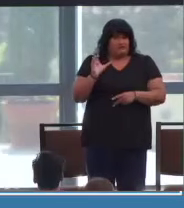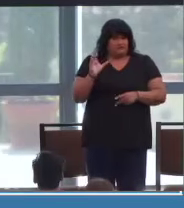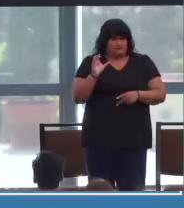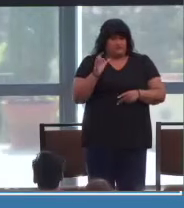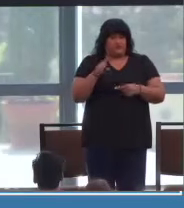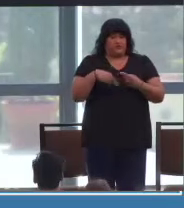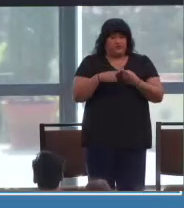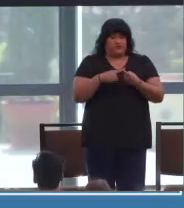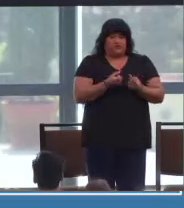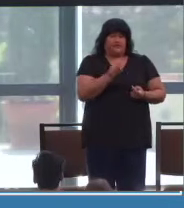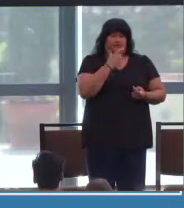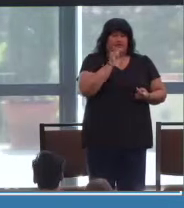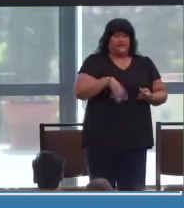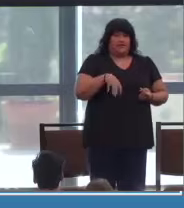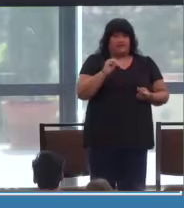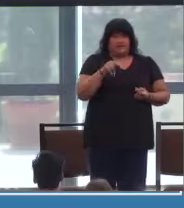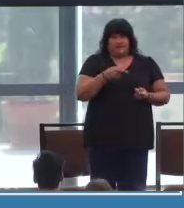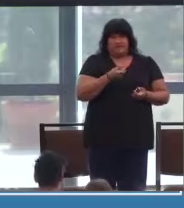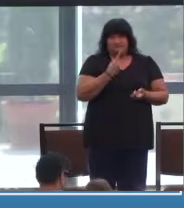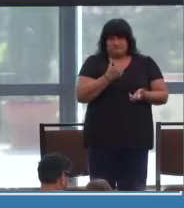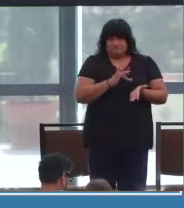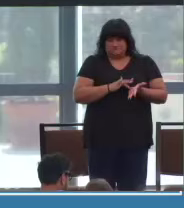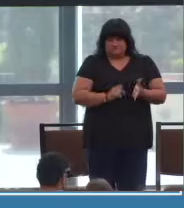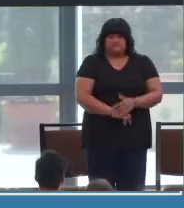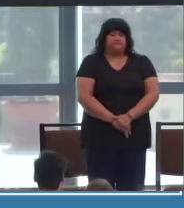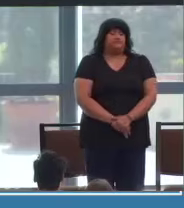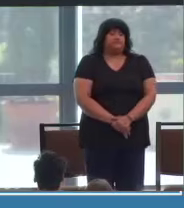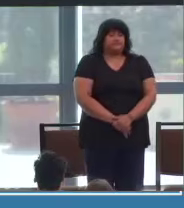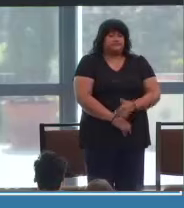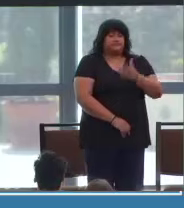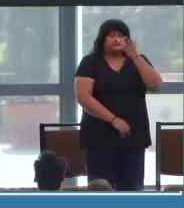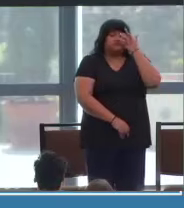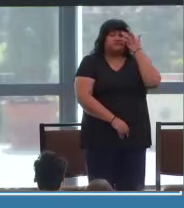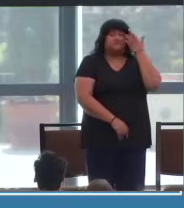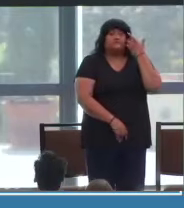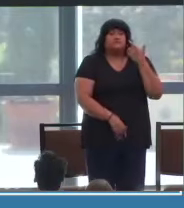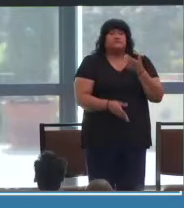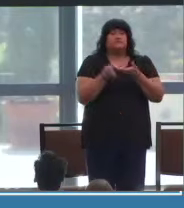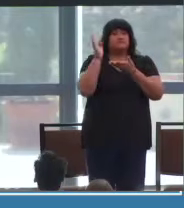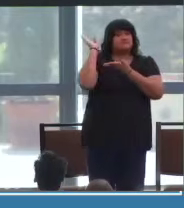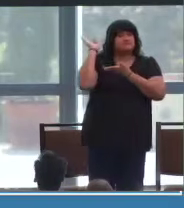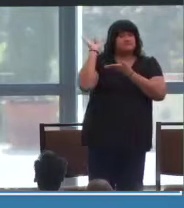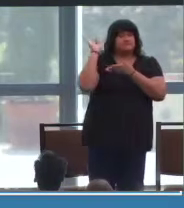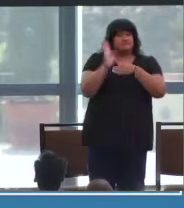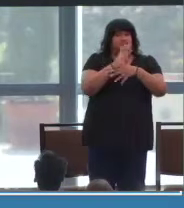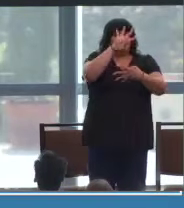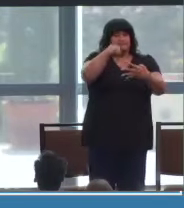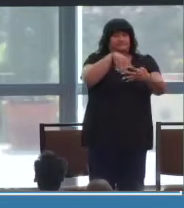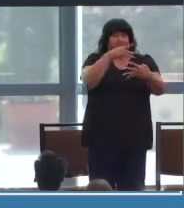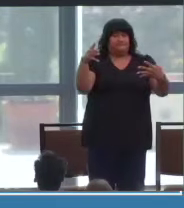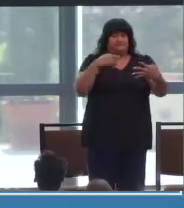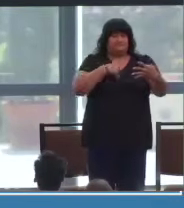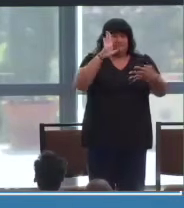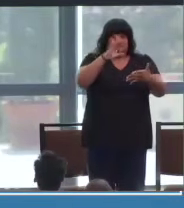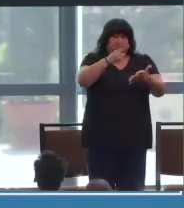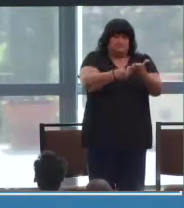taking that mycophenolate. So here's kind of a busy chart, and we're not going to necessarily